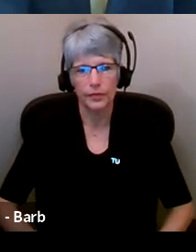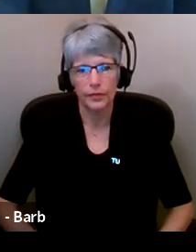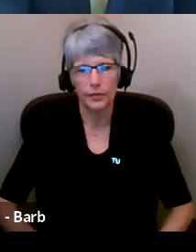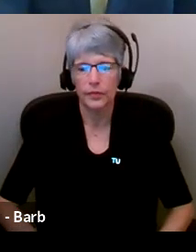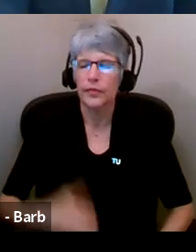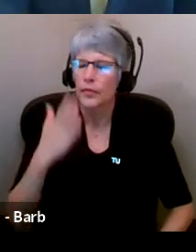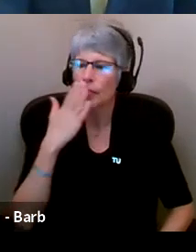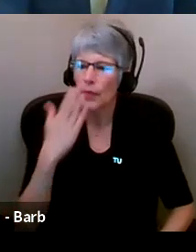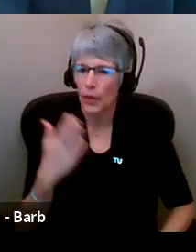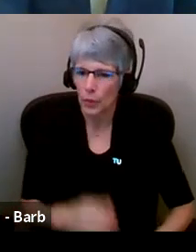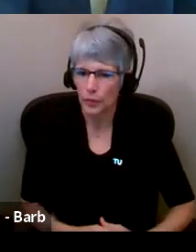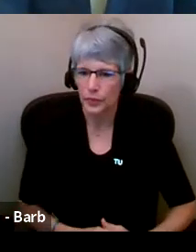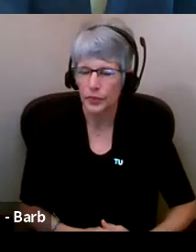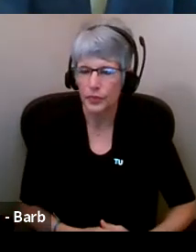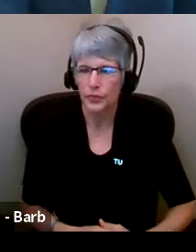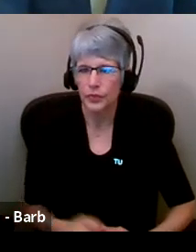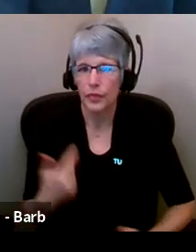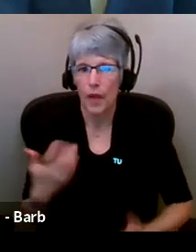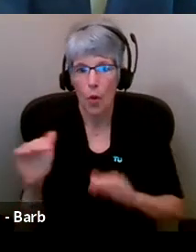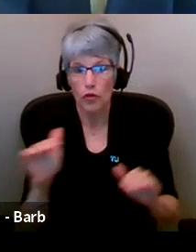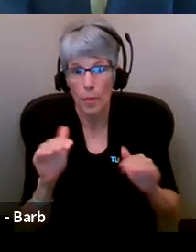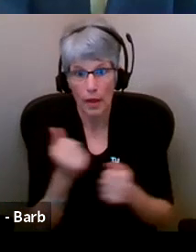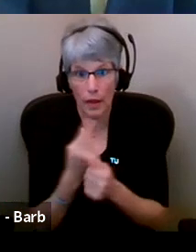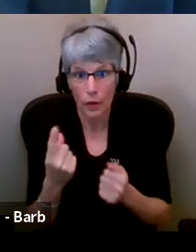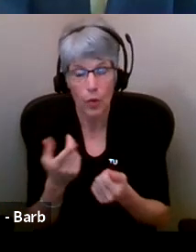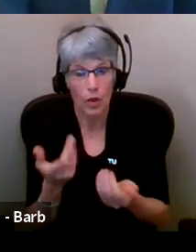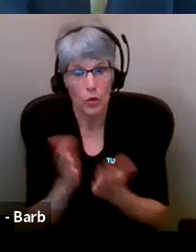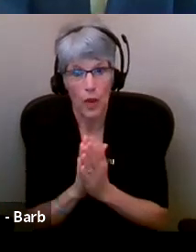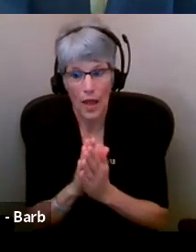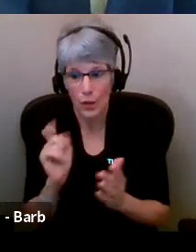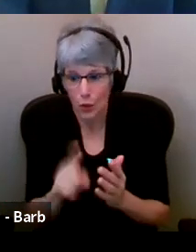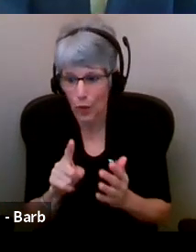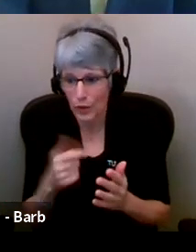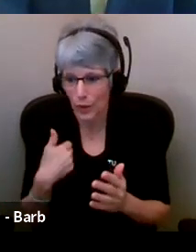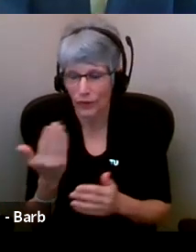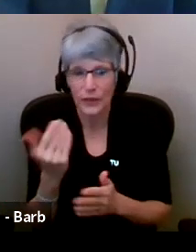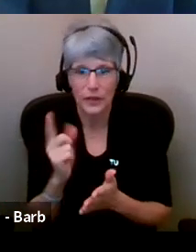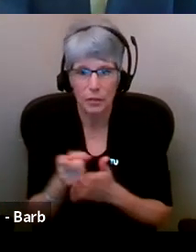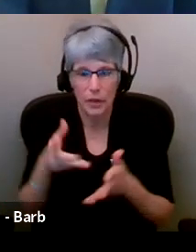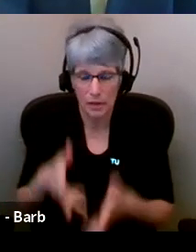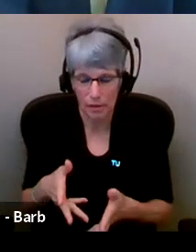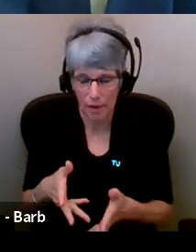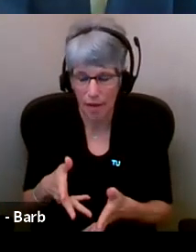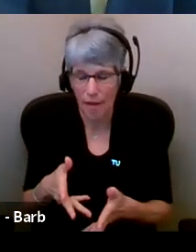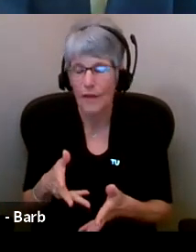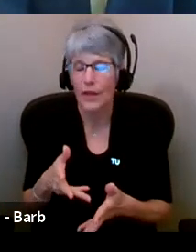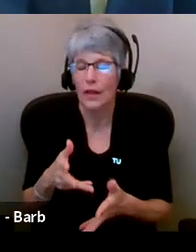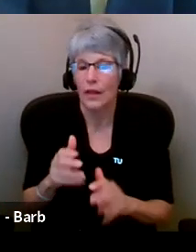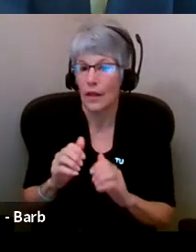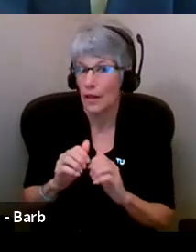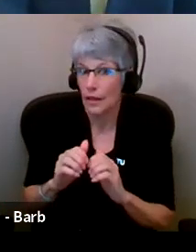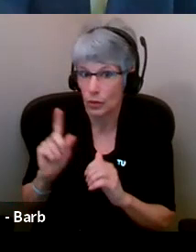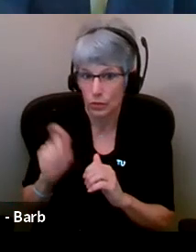Thank you. I want to remind everybody to ask a question here as we get to the last 15 minutes. Use the Q&A function on your